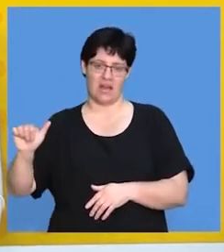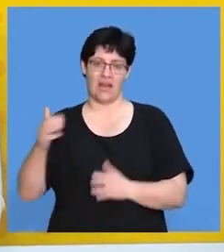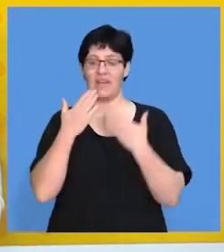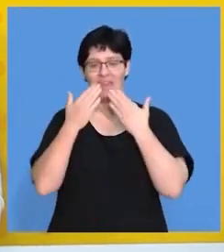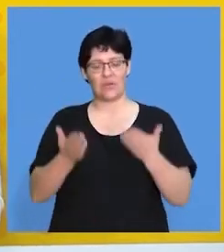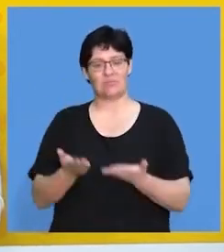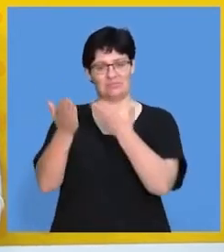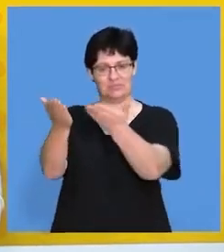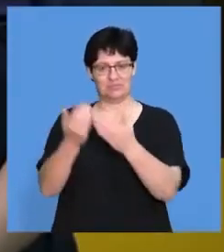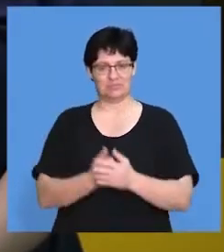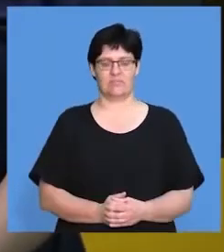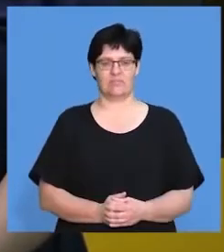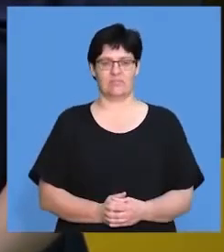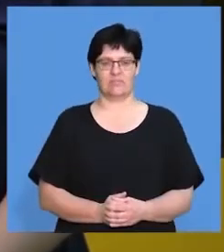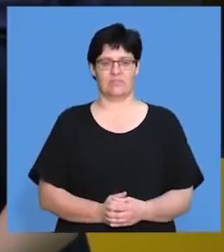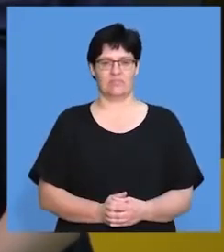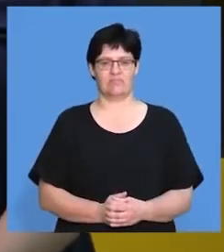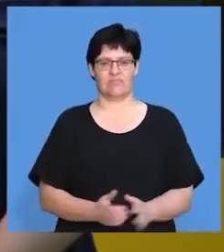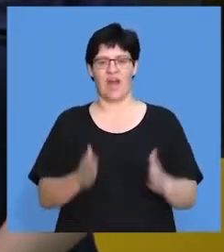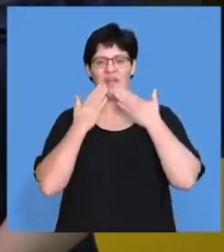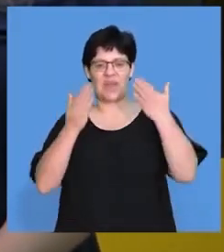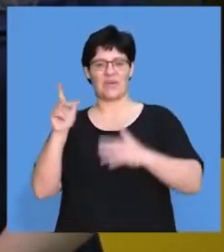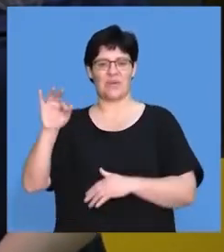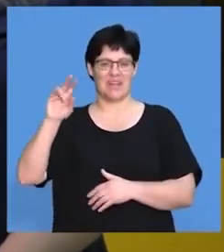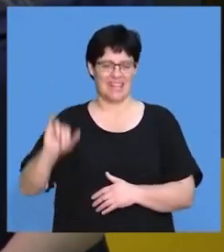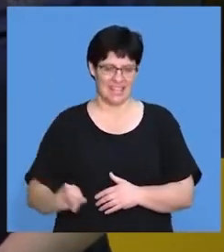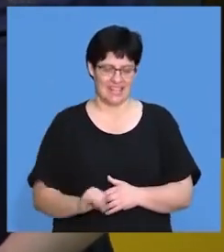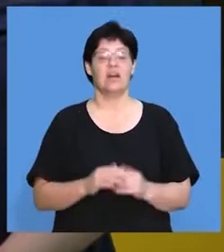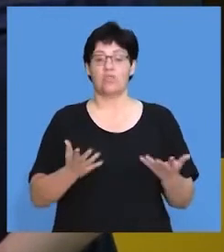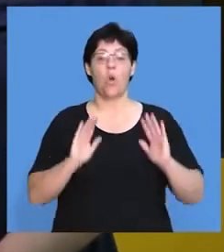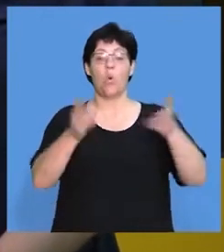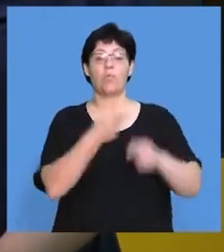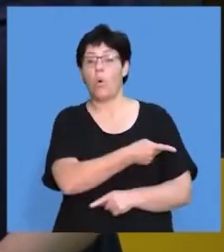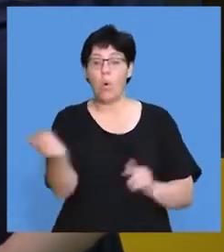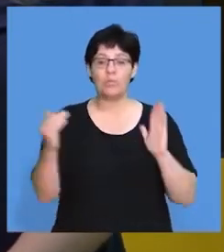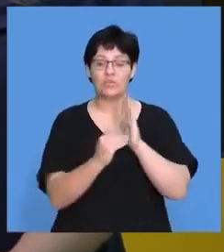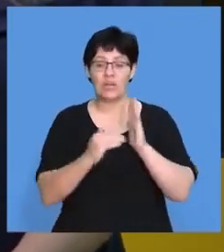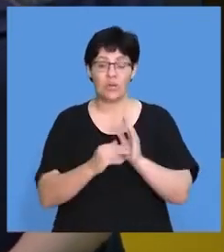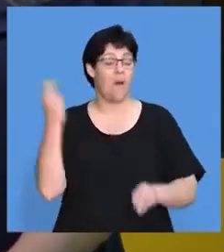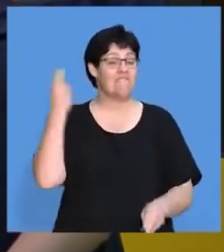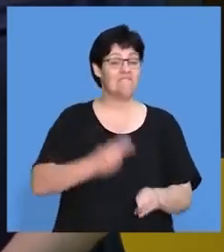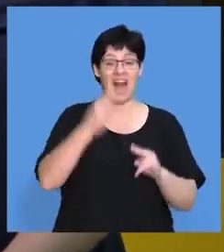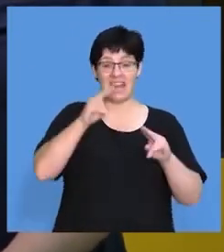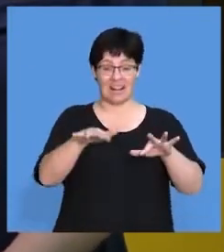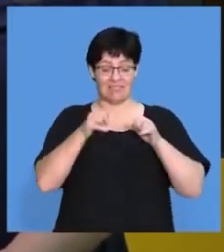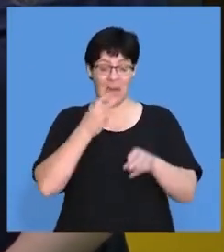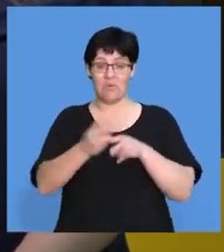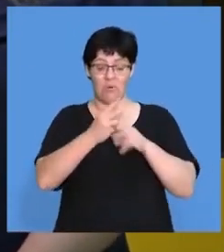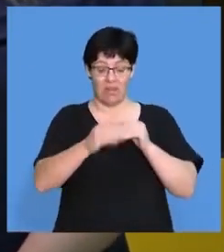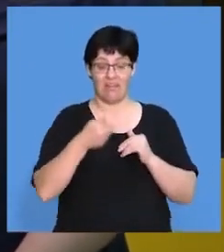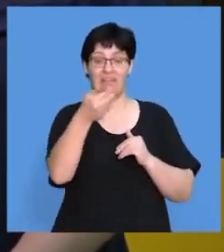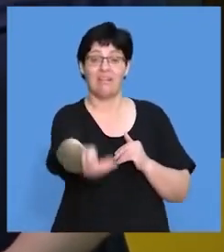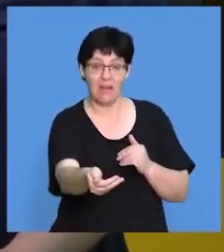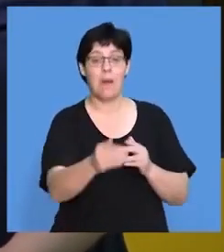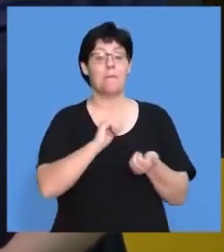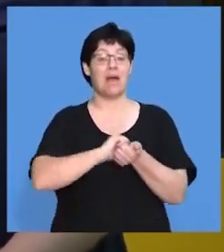guys, and over to you. Thank you so much, Looney. And welcome to all the Matrix. This is your final exam preparation for Maths Paper